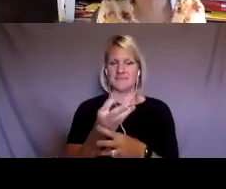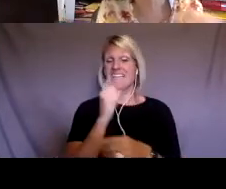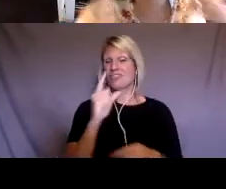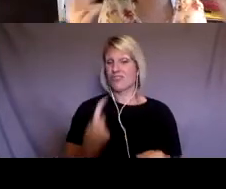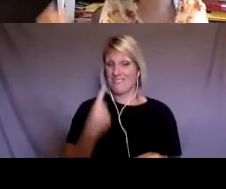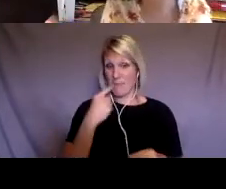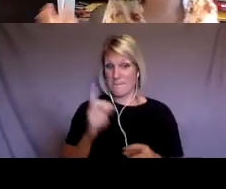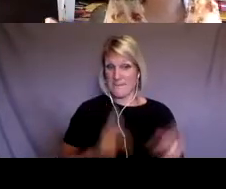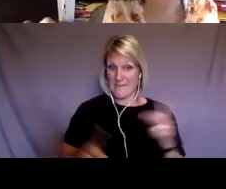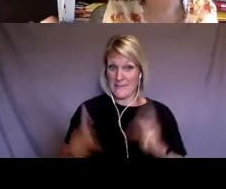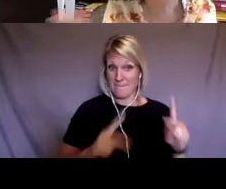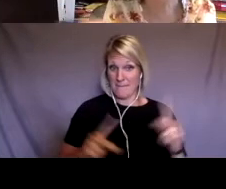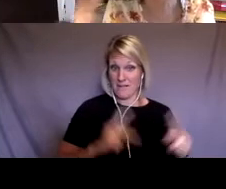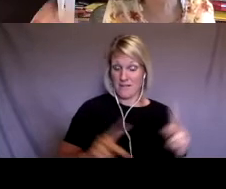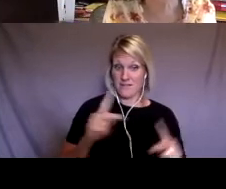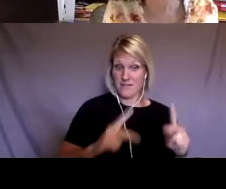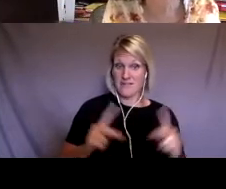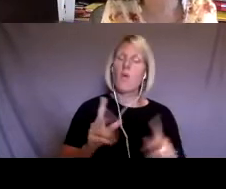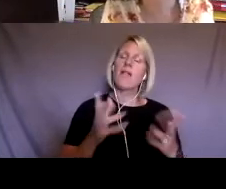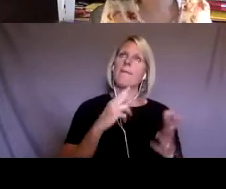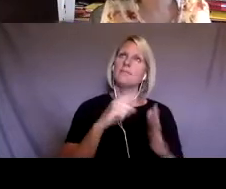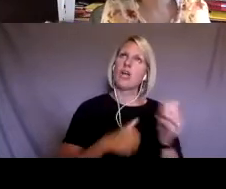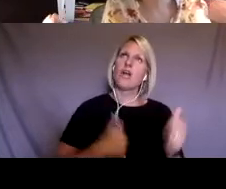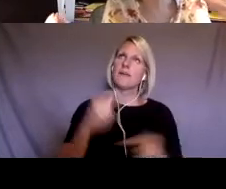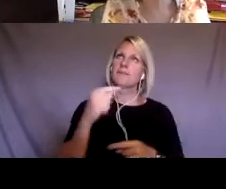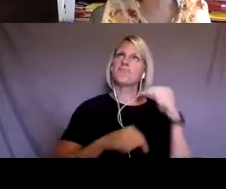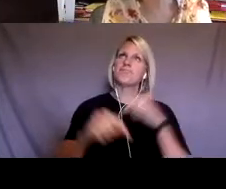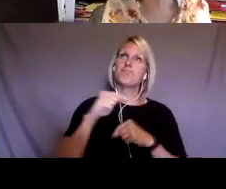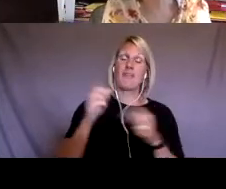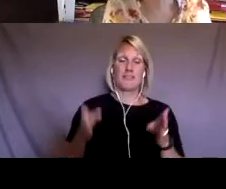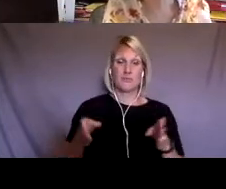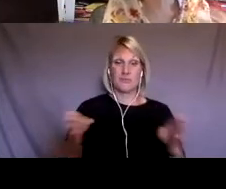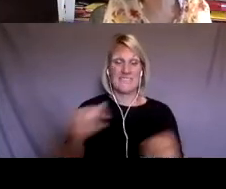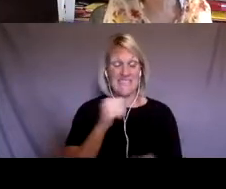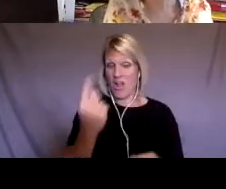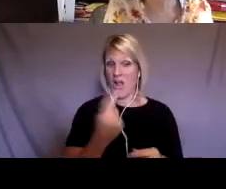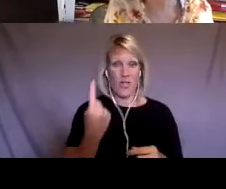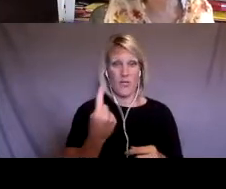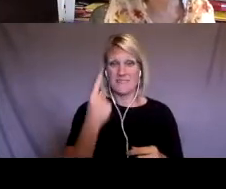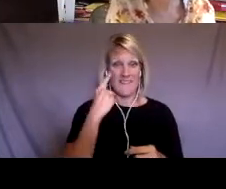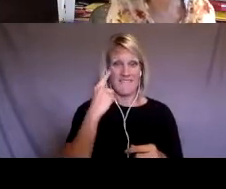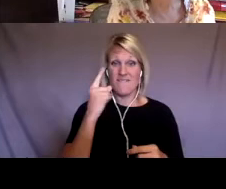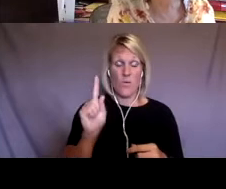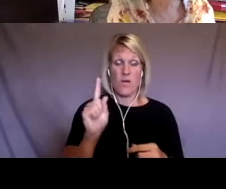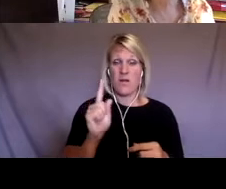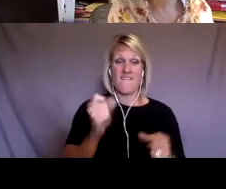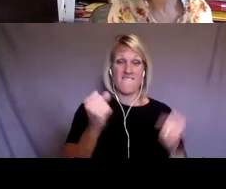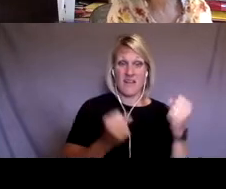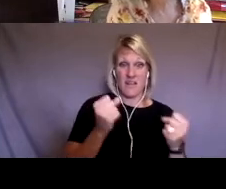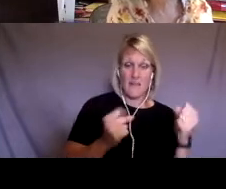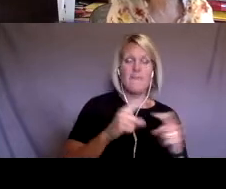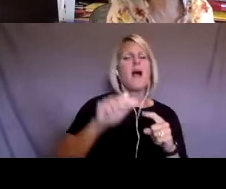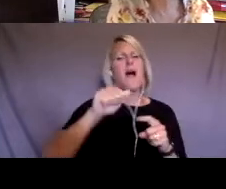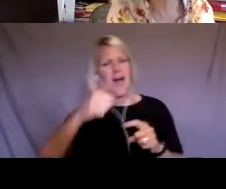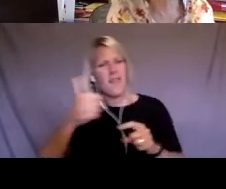but they're not only for vehicles and vehicular traffic, but other modes of transportation as well,